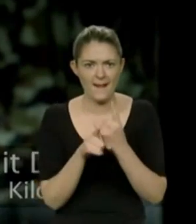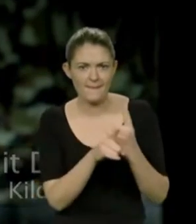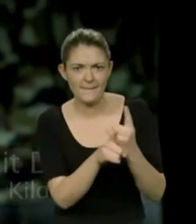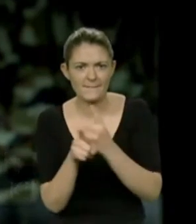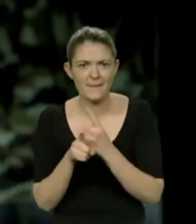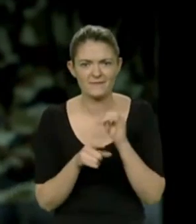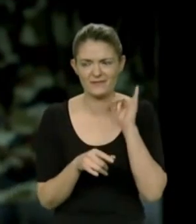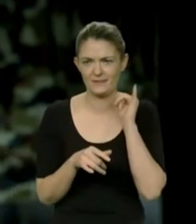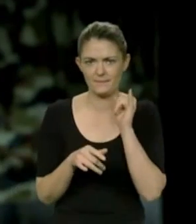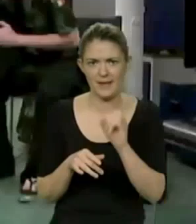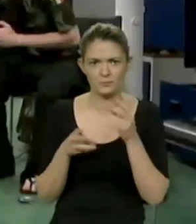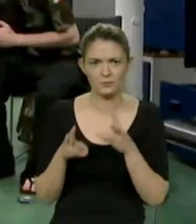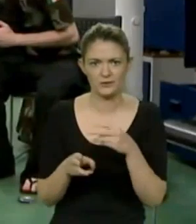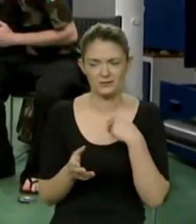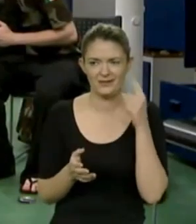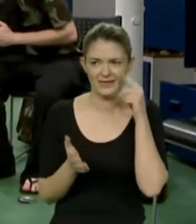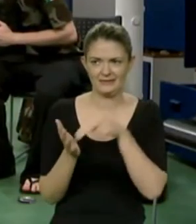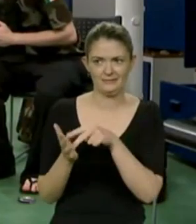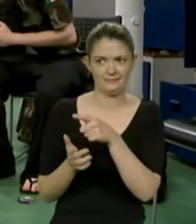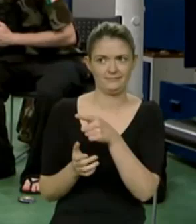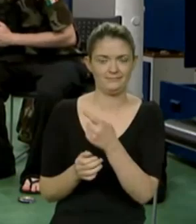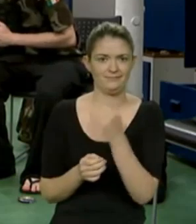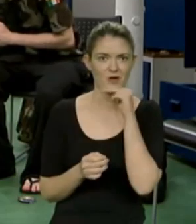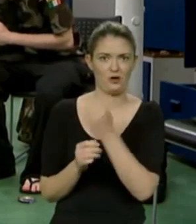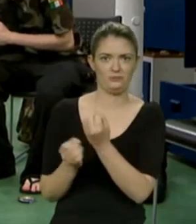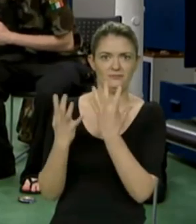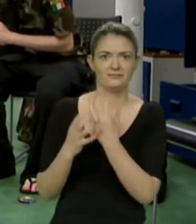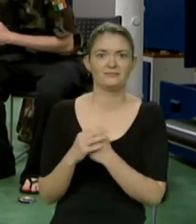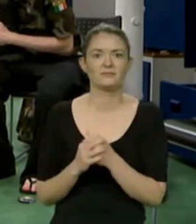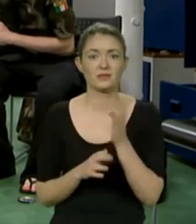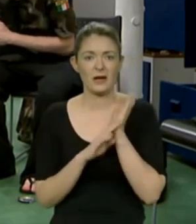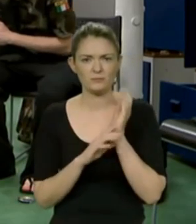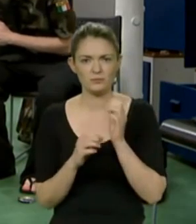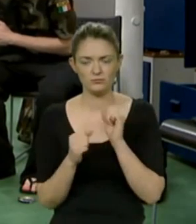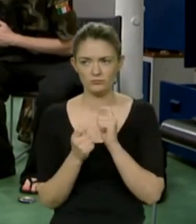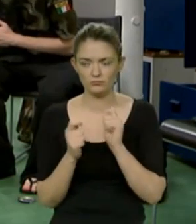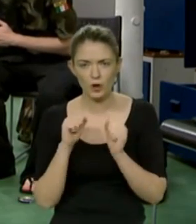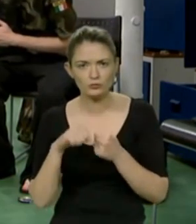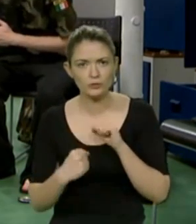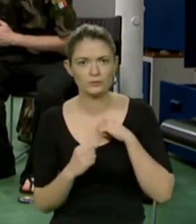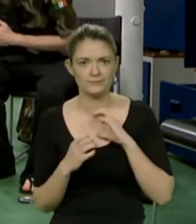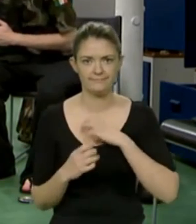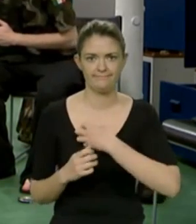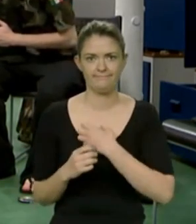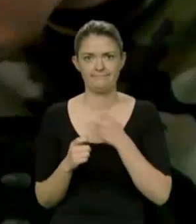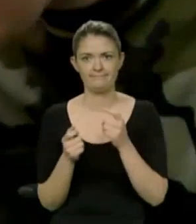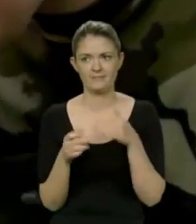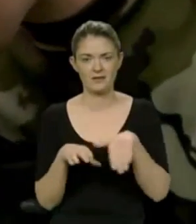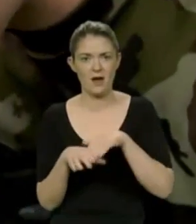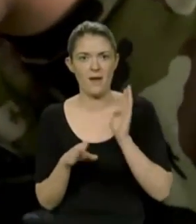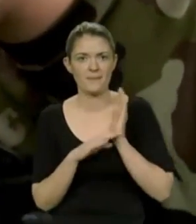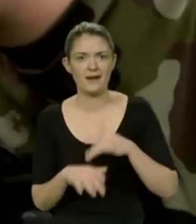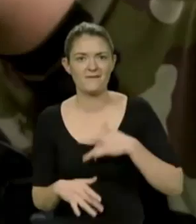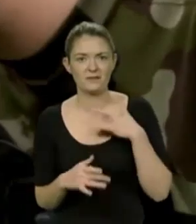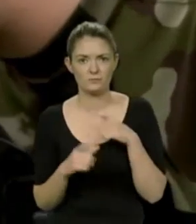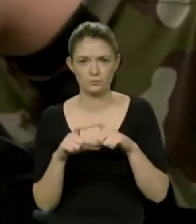way. So I think that stands to him. All recruits struggle to adapt to army life, some more than others. Weekend passes are granted